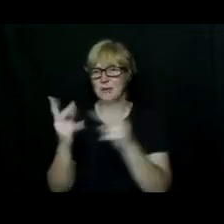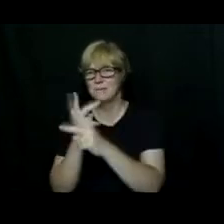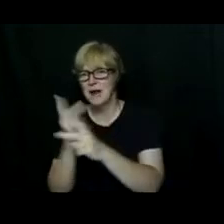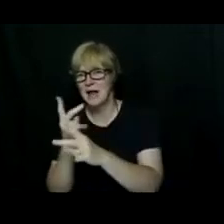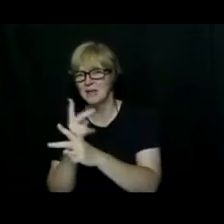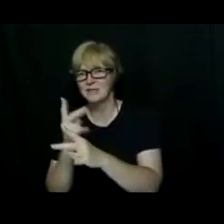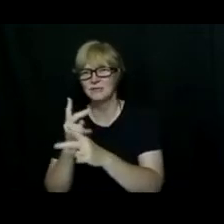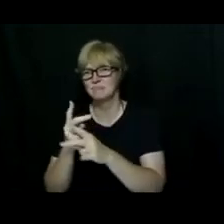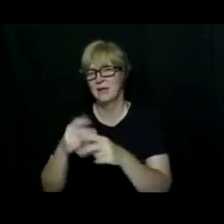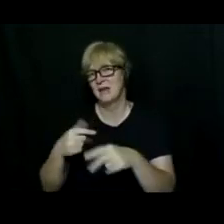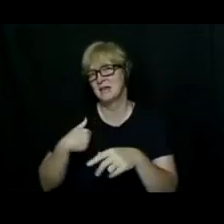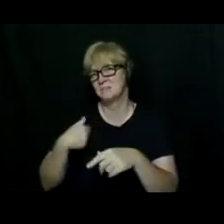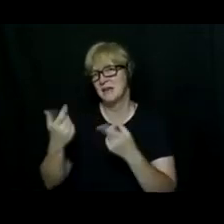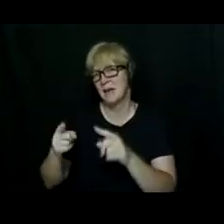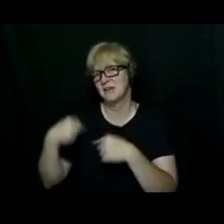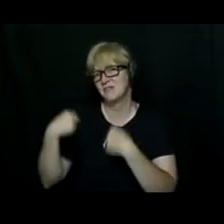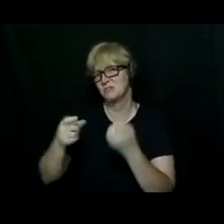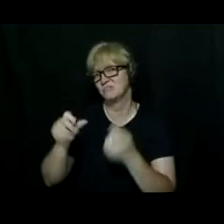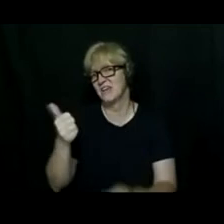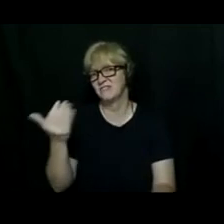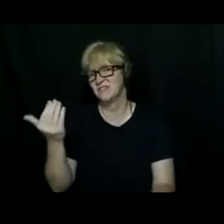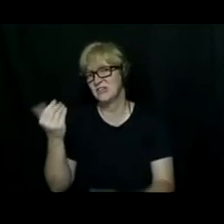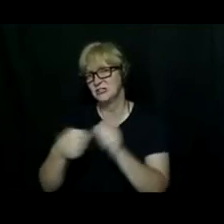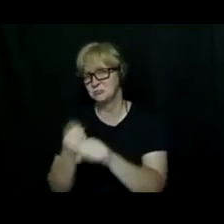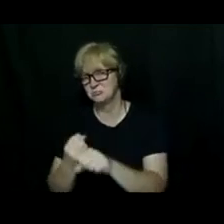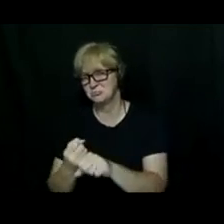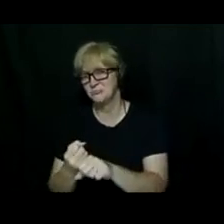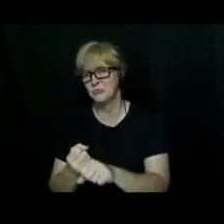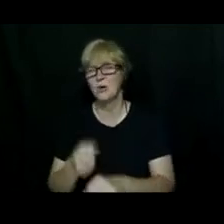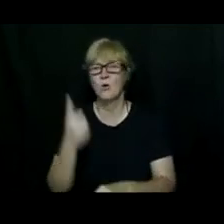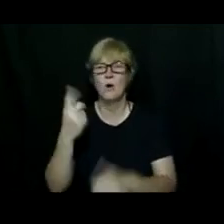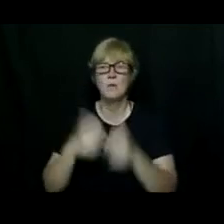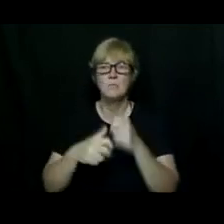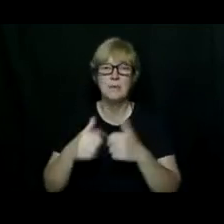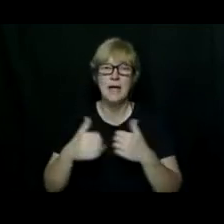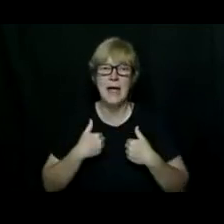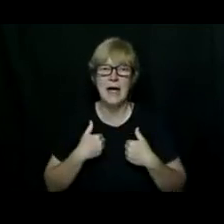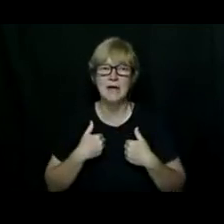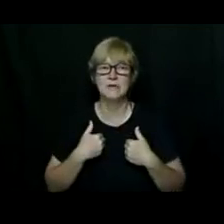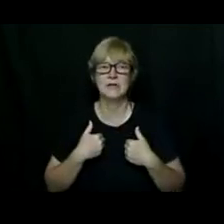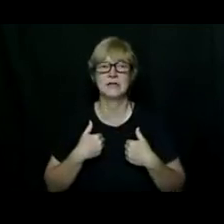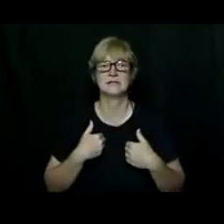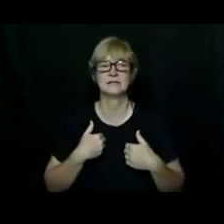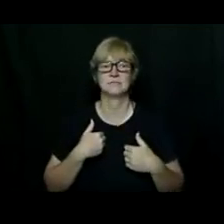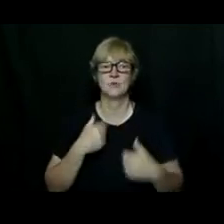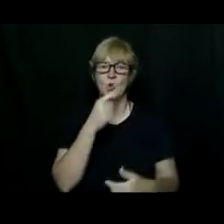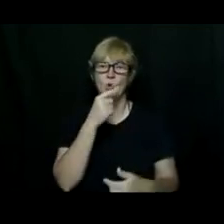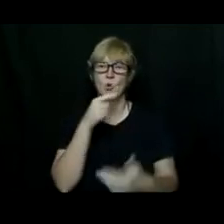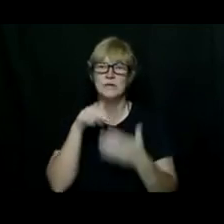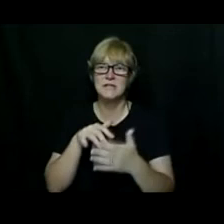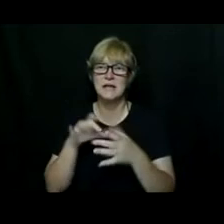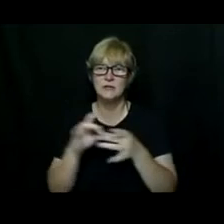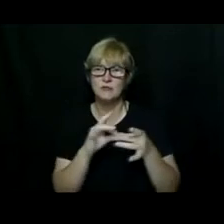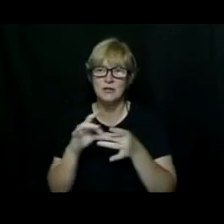15 years. And one problem that I have is, as someone studying this relation, is